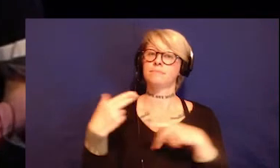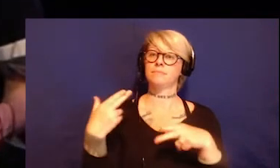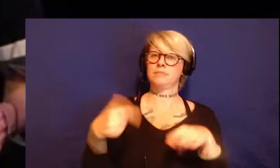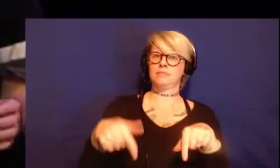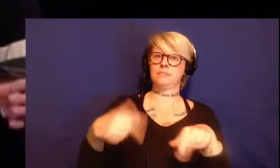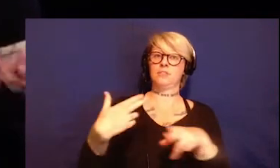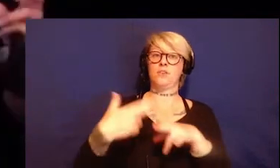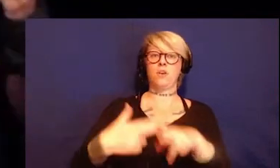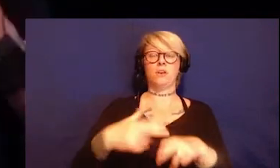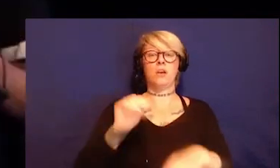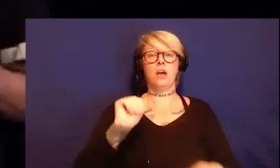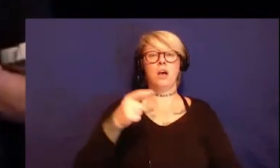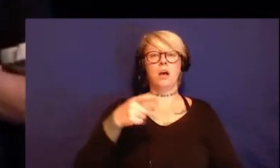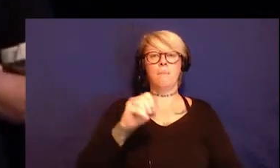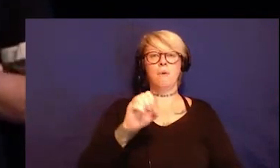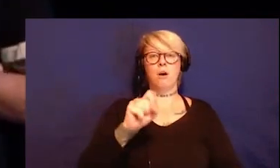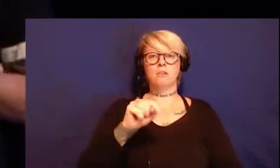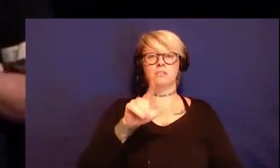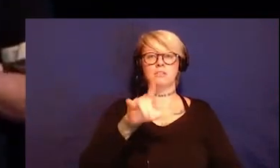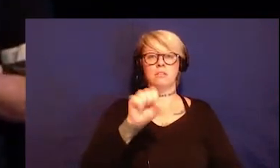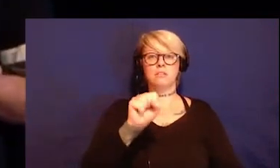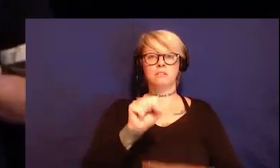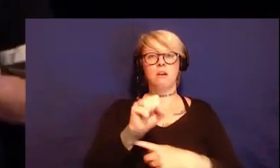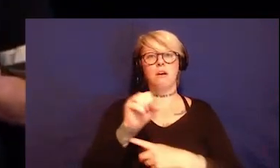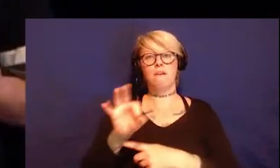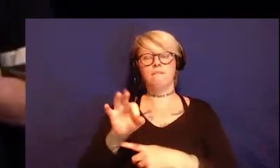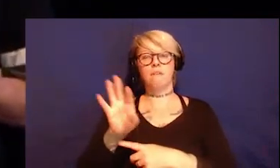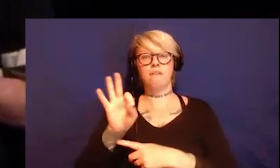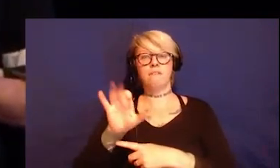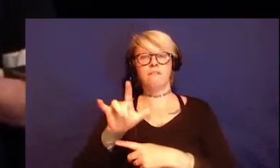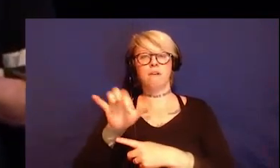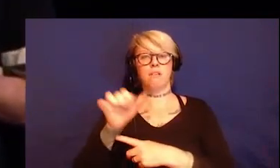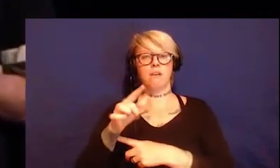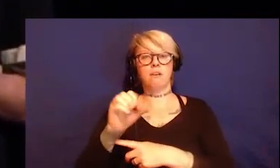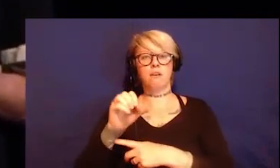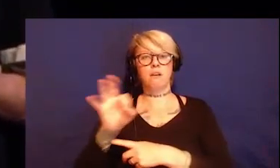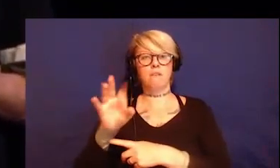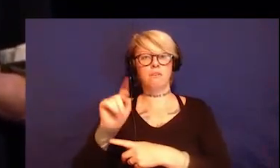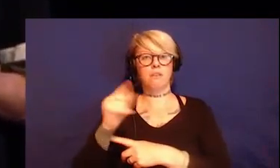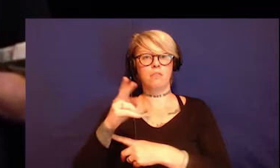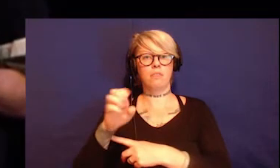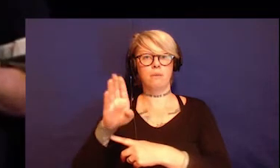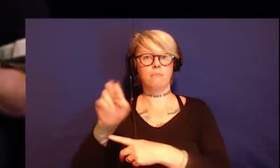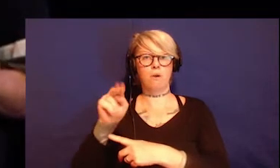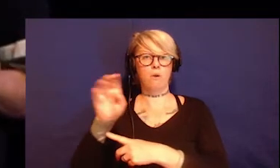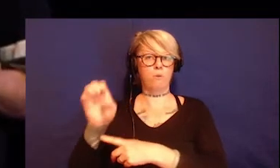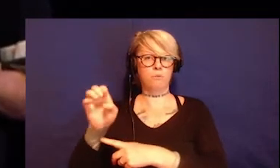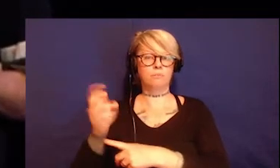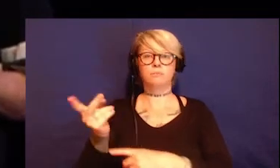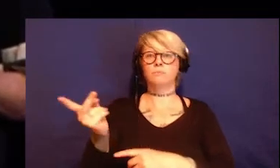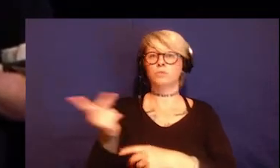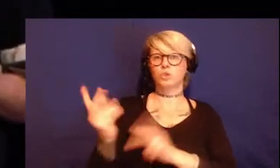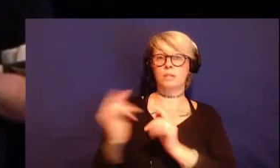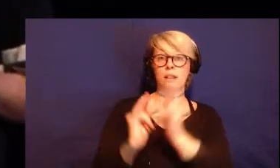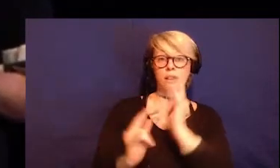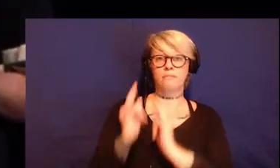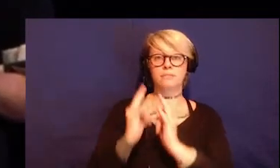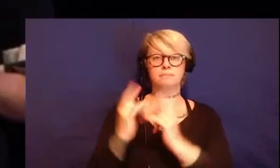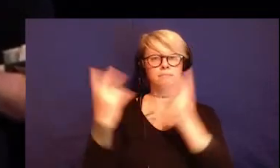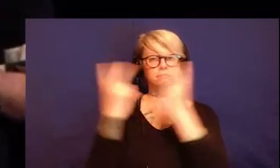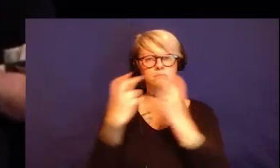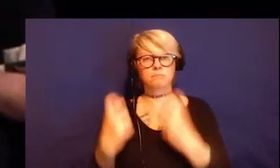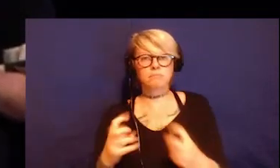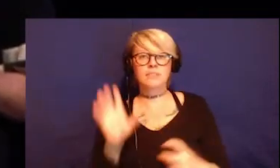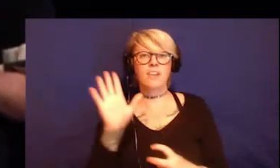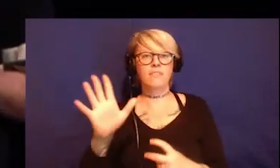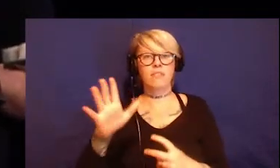Bone is the name of the piece. Two lovers untangle the enigmatic nature of their ravenous love, questionable existence, ghostly past,